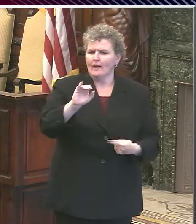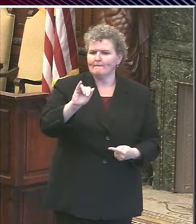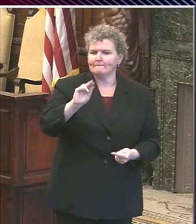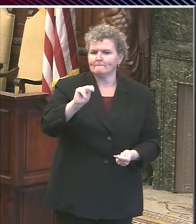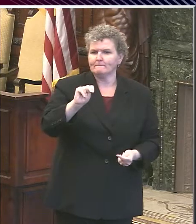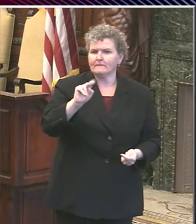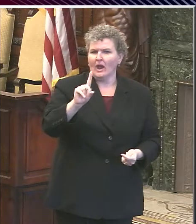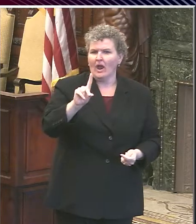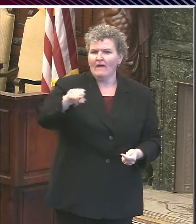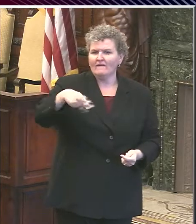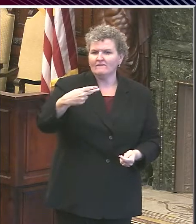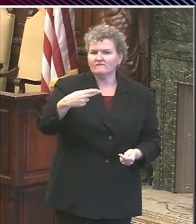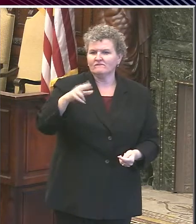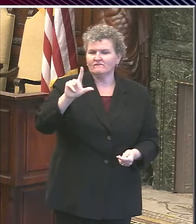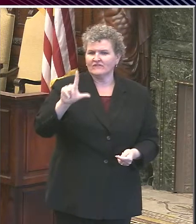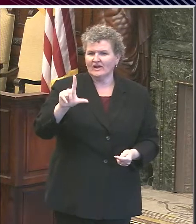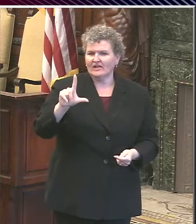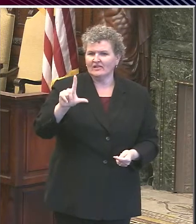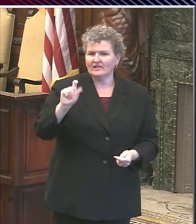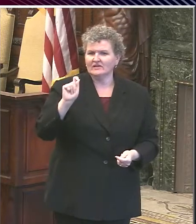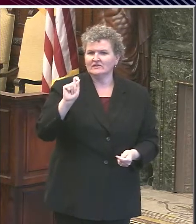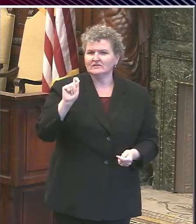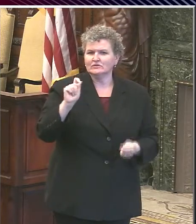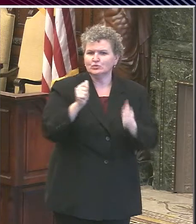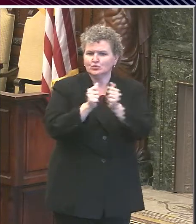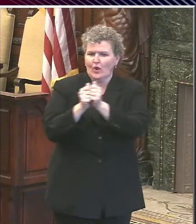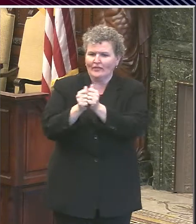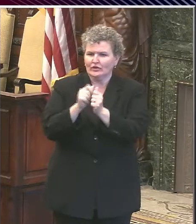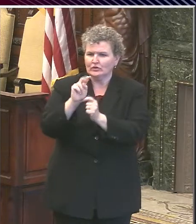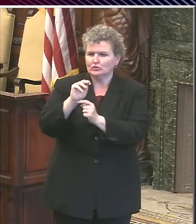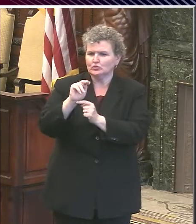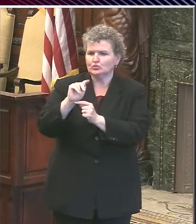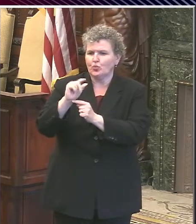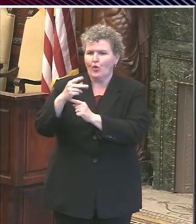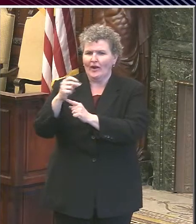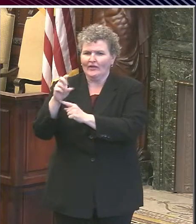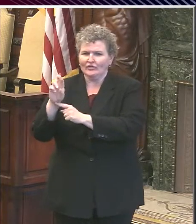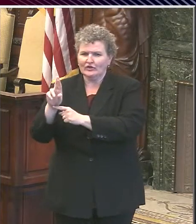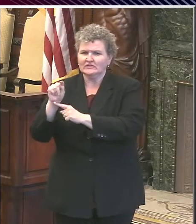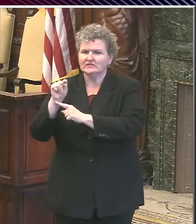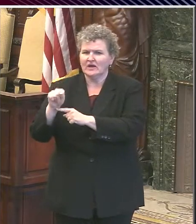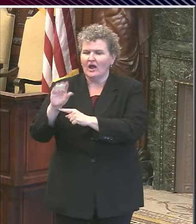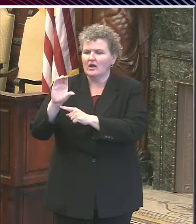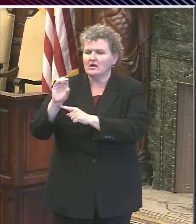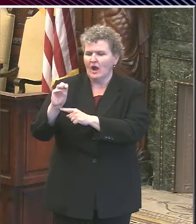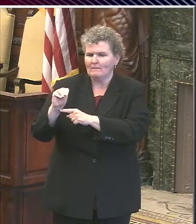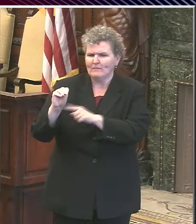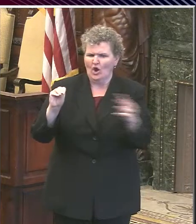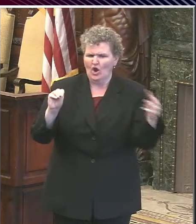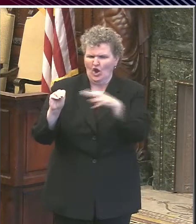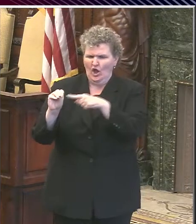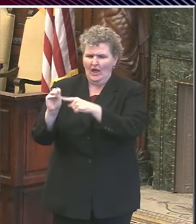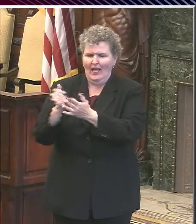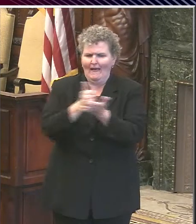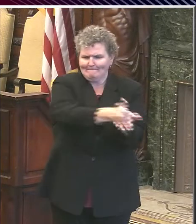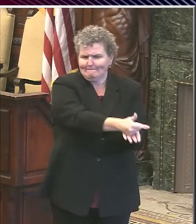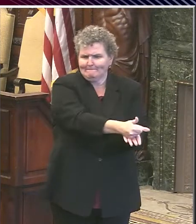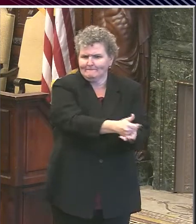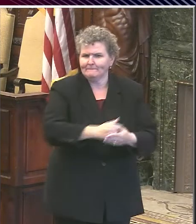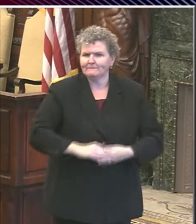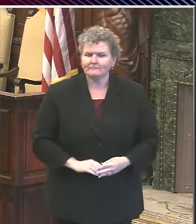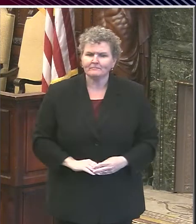MINDPHL together.com. There you will learn about the many free resources available to you, including immediate emergency